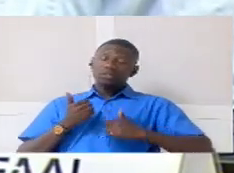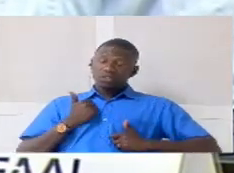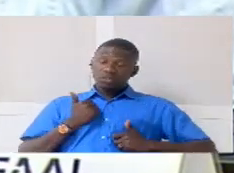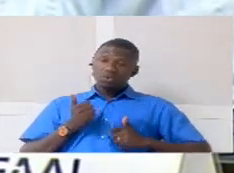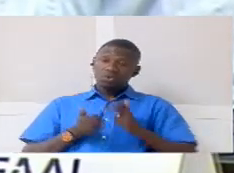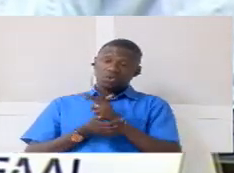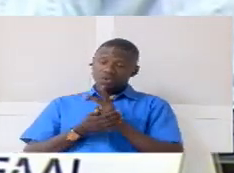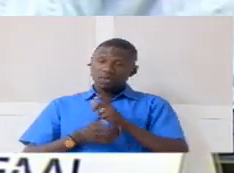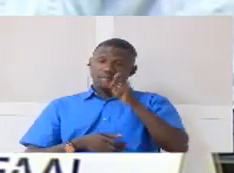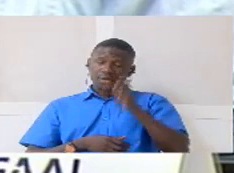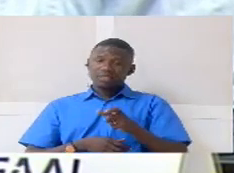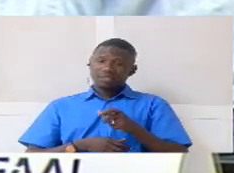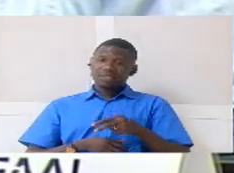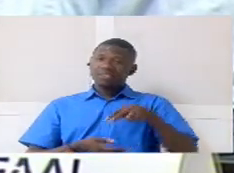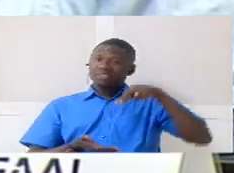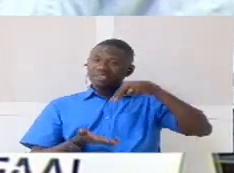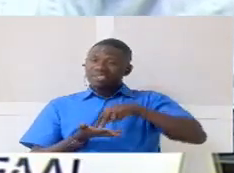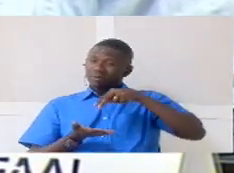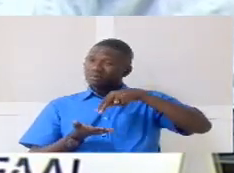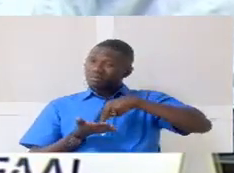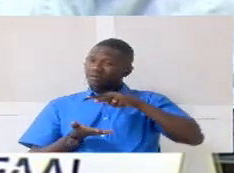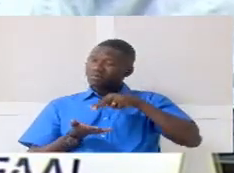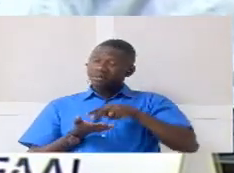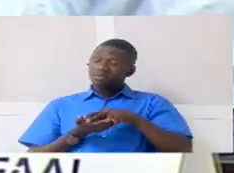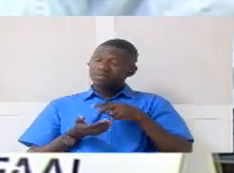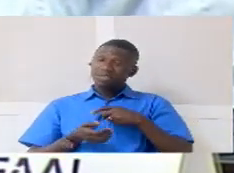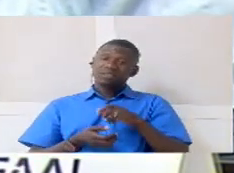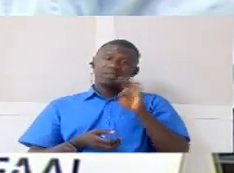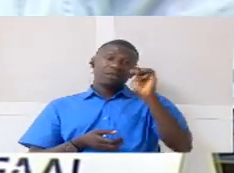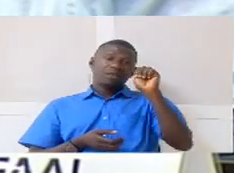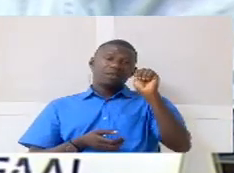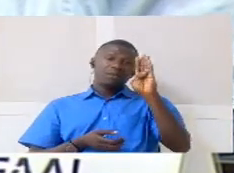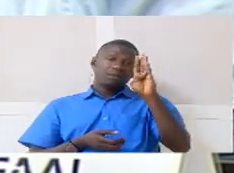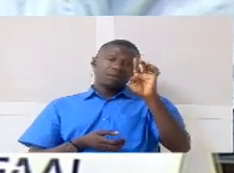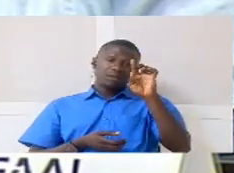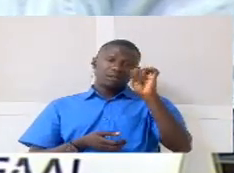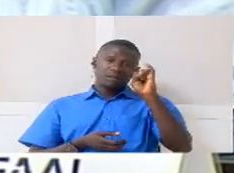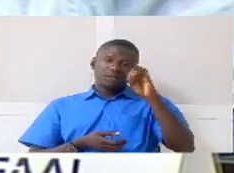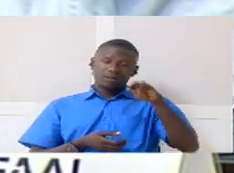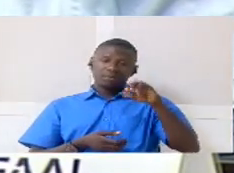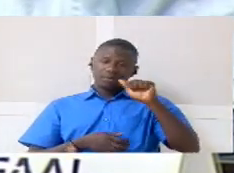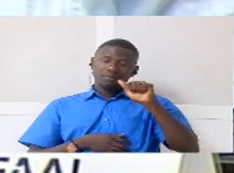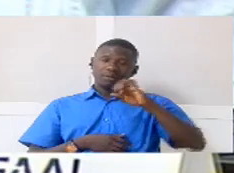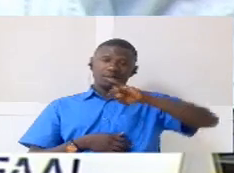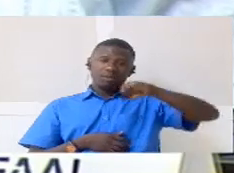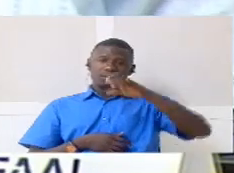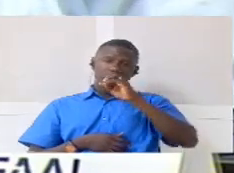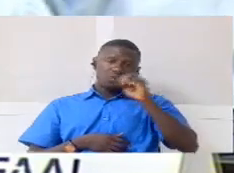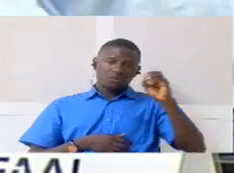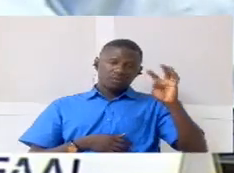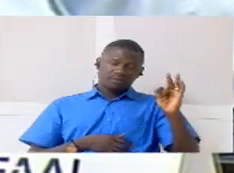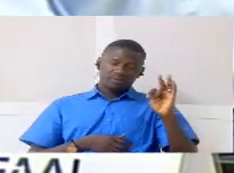victim, Ibrahima Diouf. He was kept in confinement and he died 2 days later. Do you recall that? Asikeno